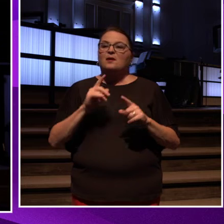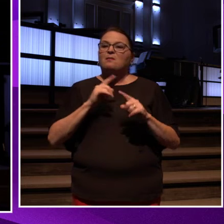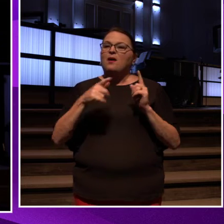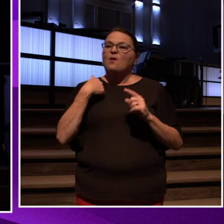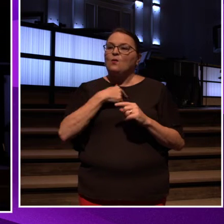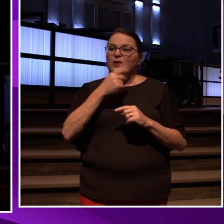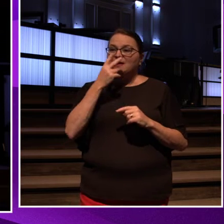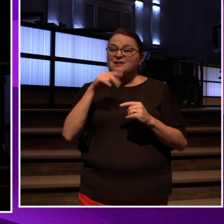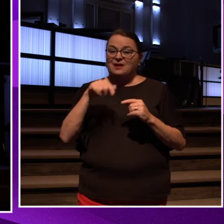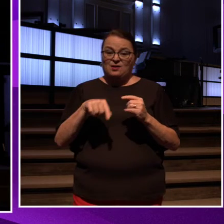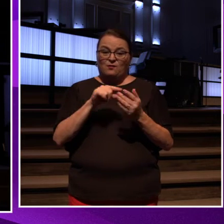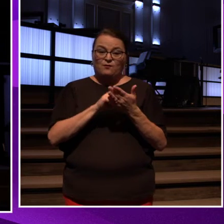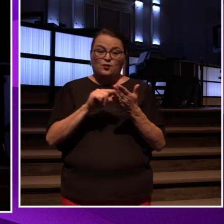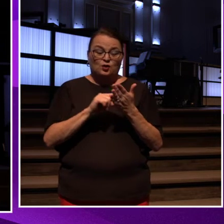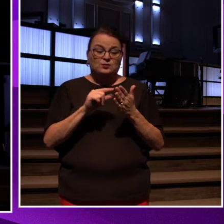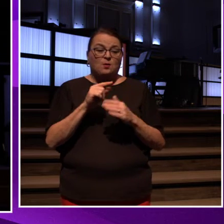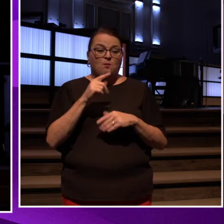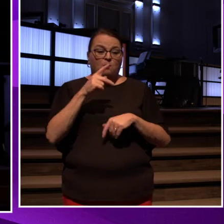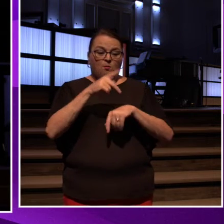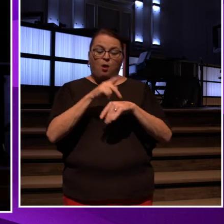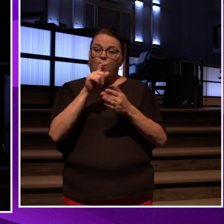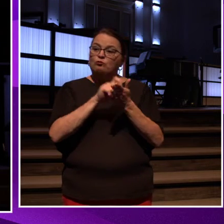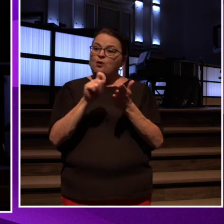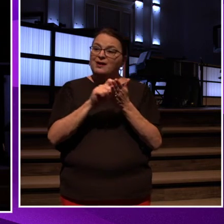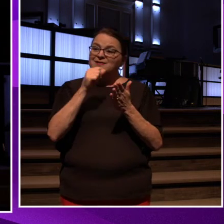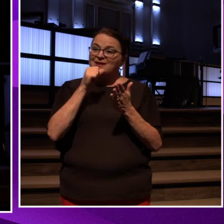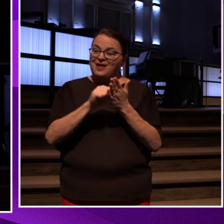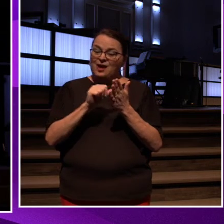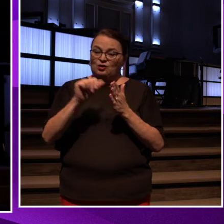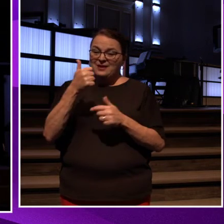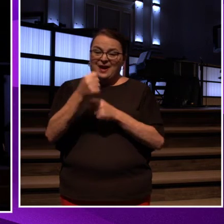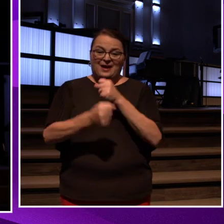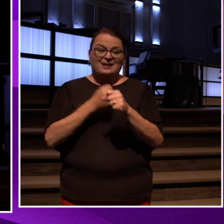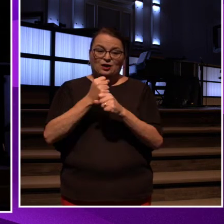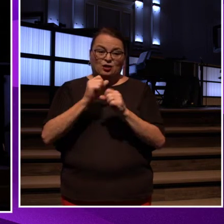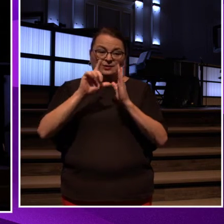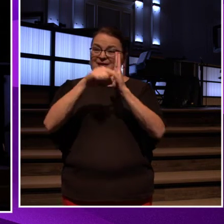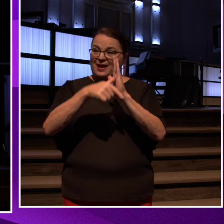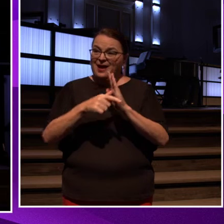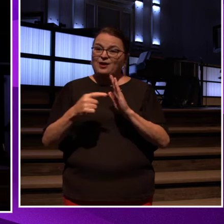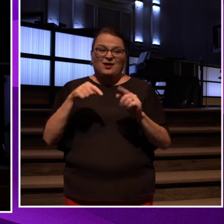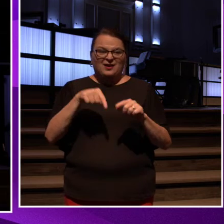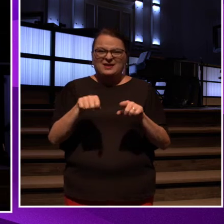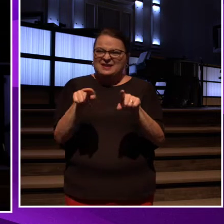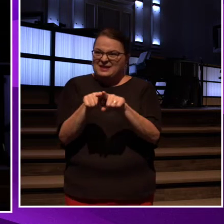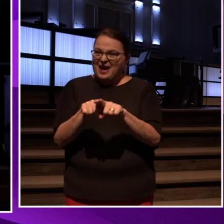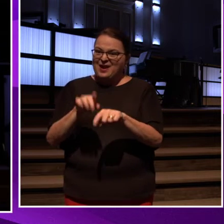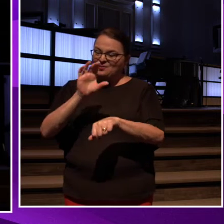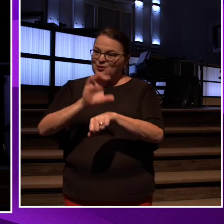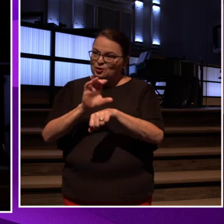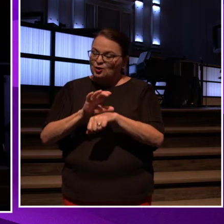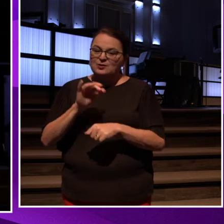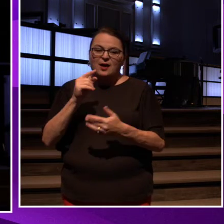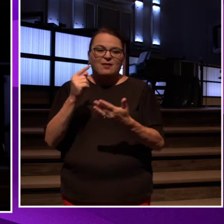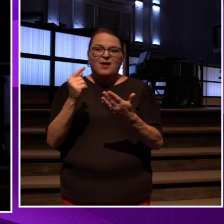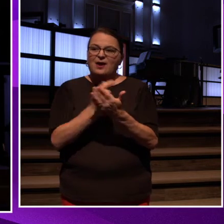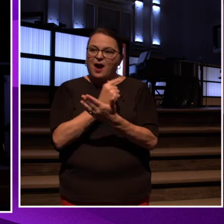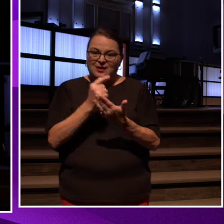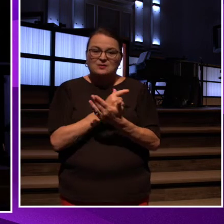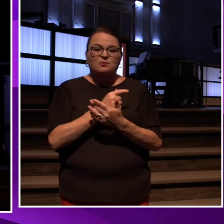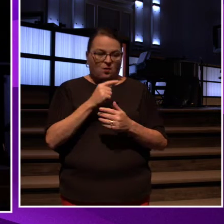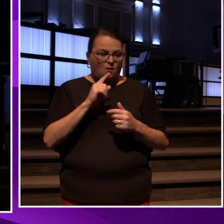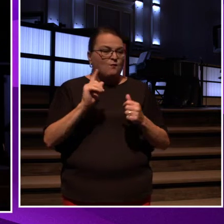first section of scripture, as Paul writes this letter 10 years later back to this same church, that the gospel had moved